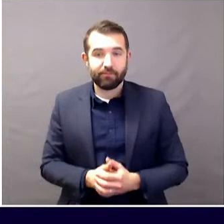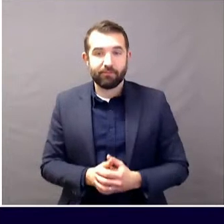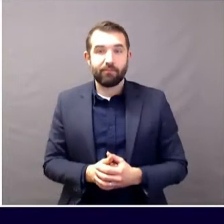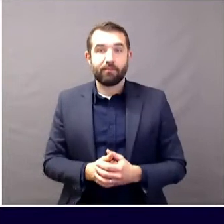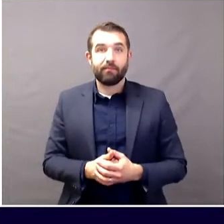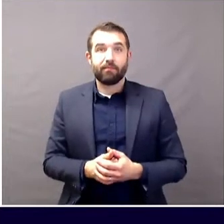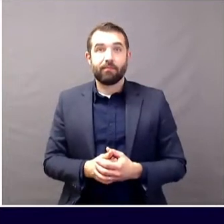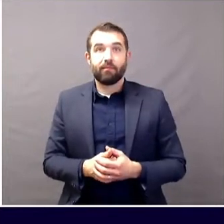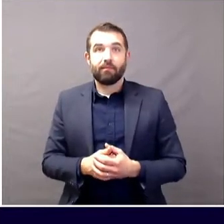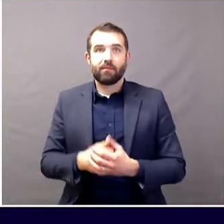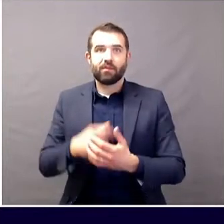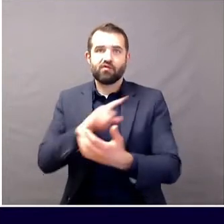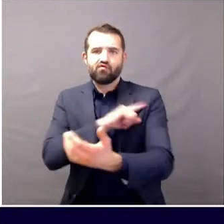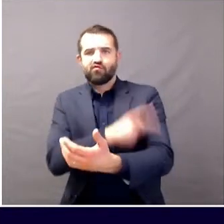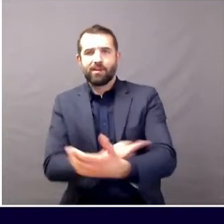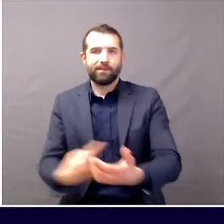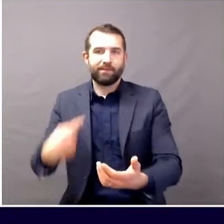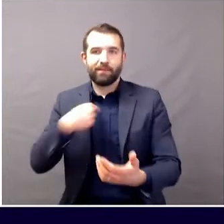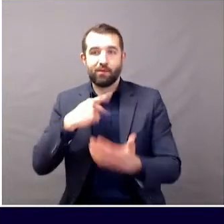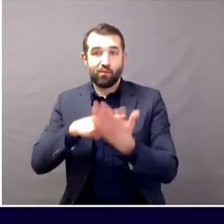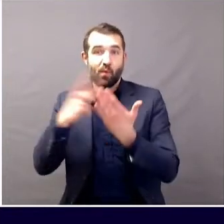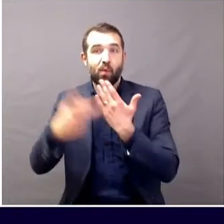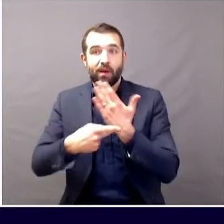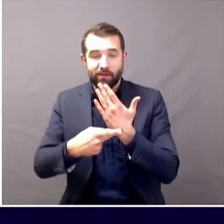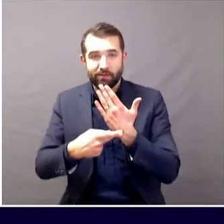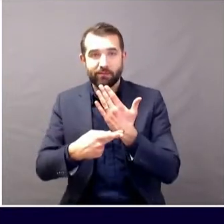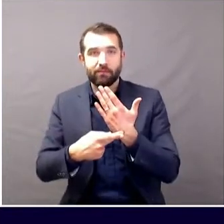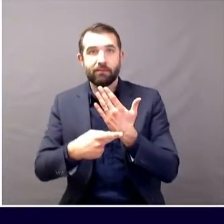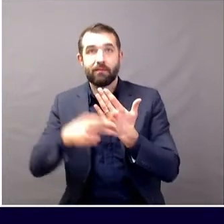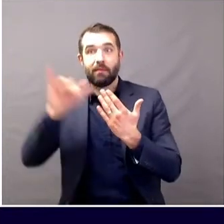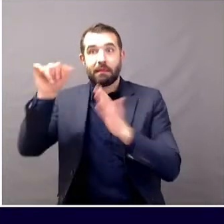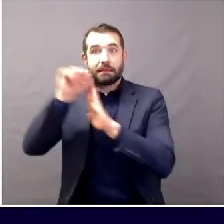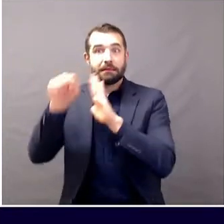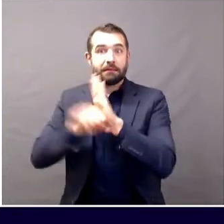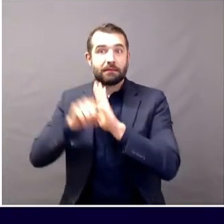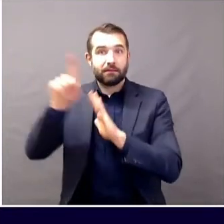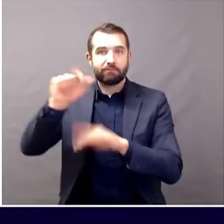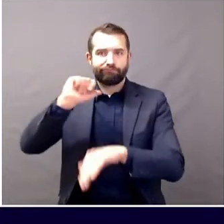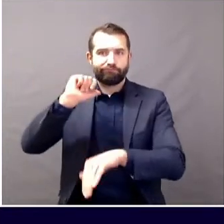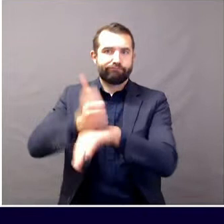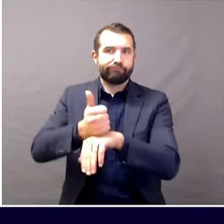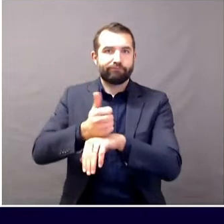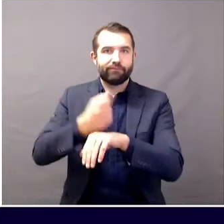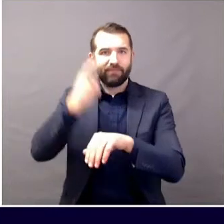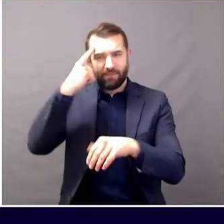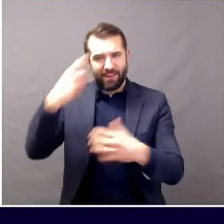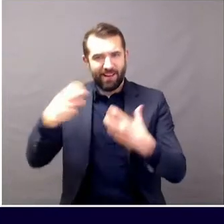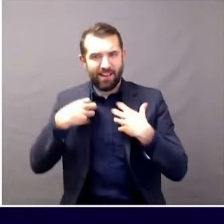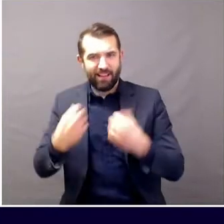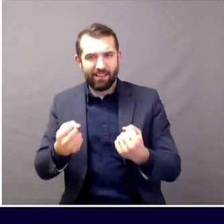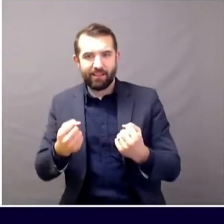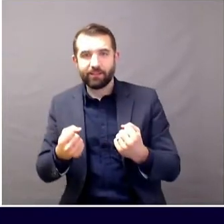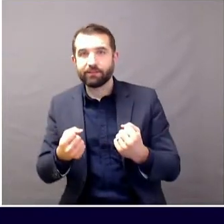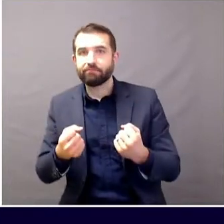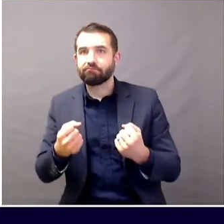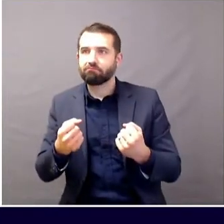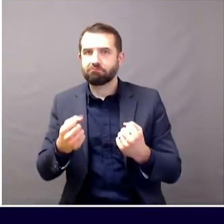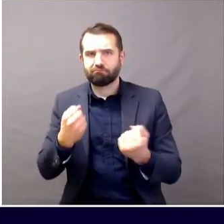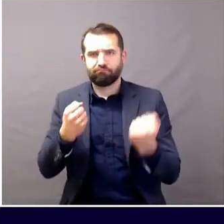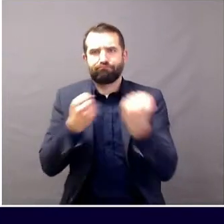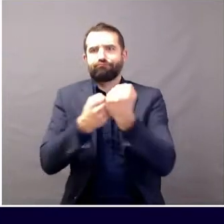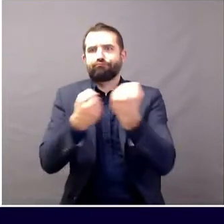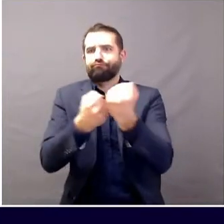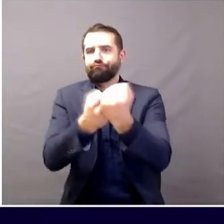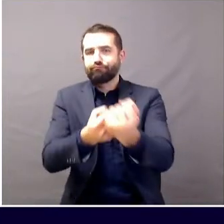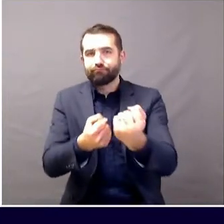state's response to the COVID-19 pandemic for well-being and resilience. It comes with a support